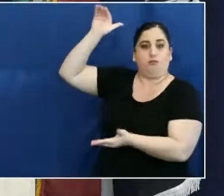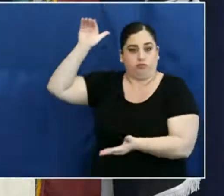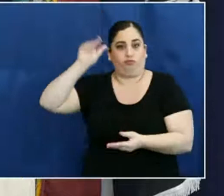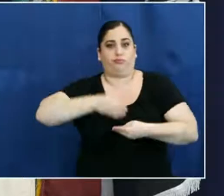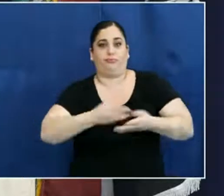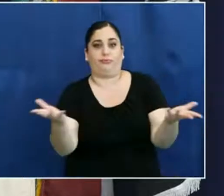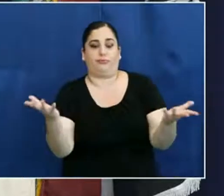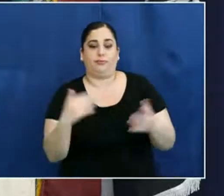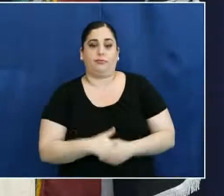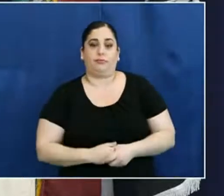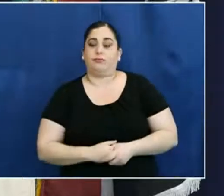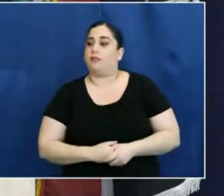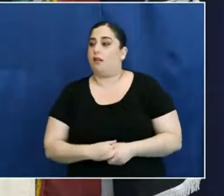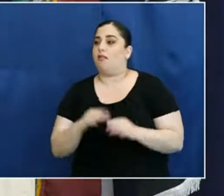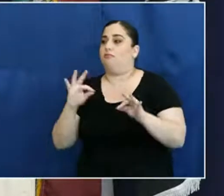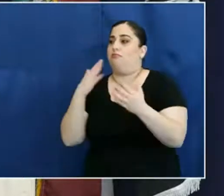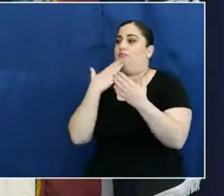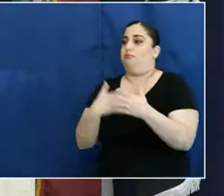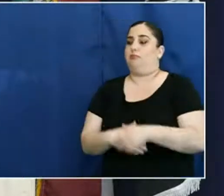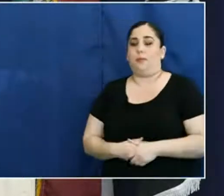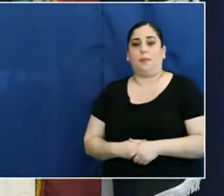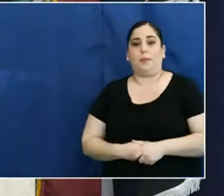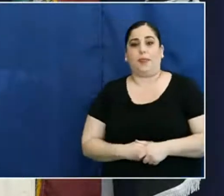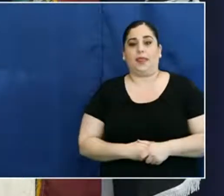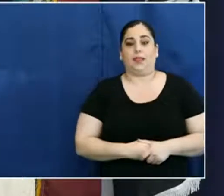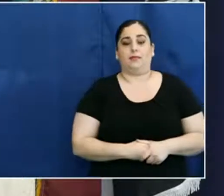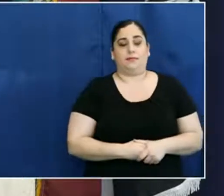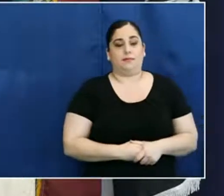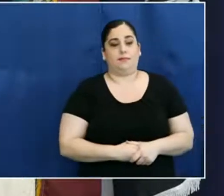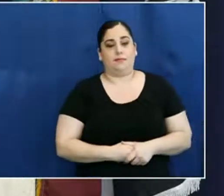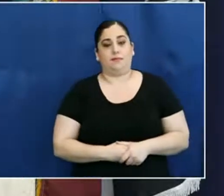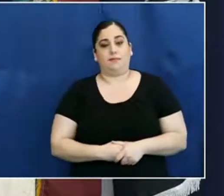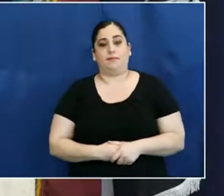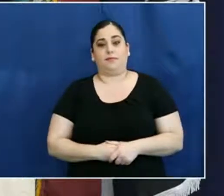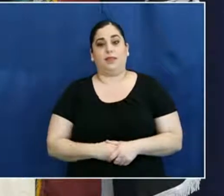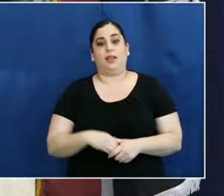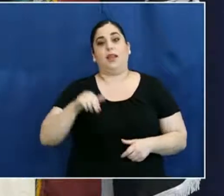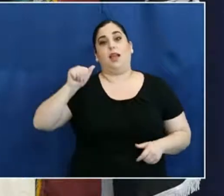Thanks. Thank you. Our next caller is Ashley Jacobs with Fox 5.